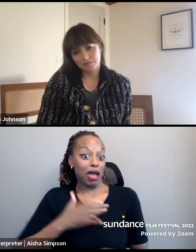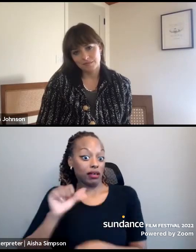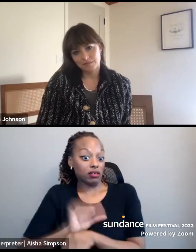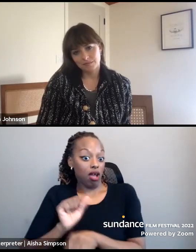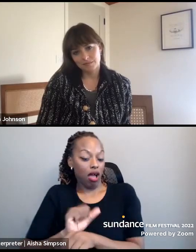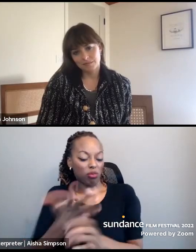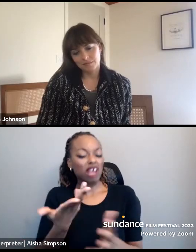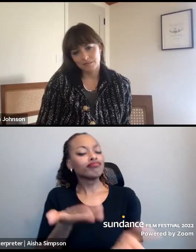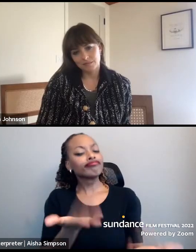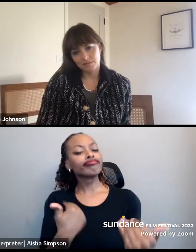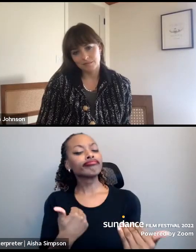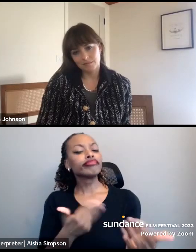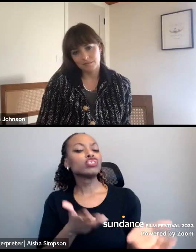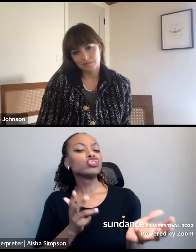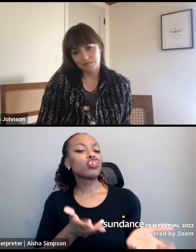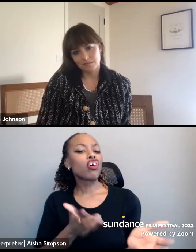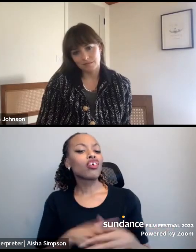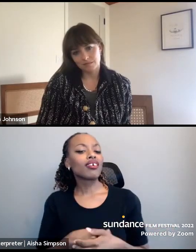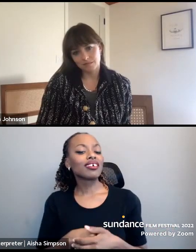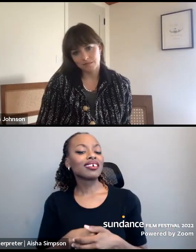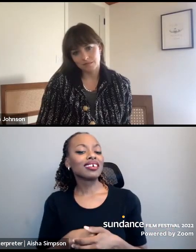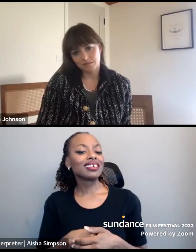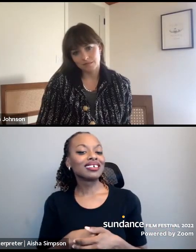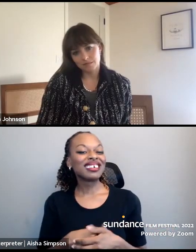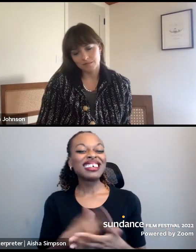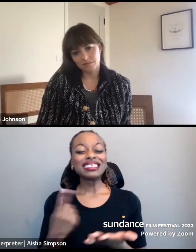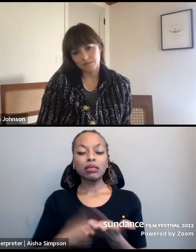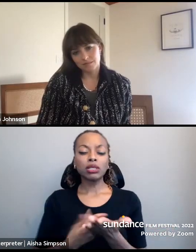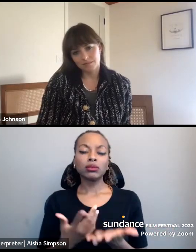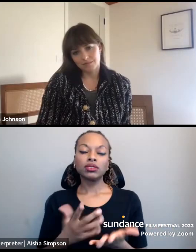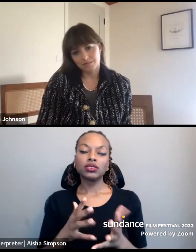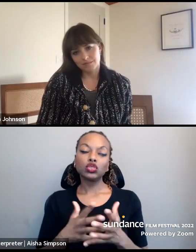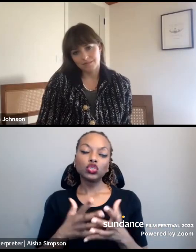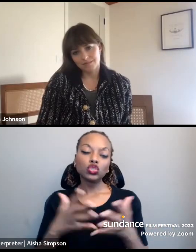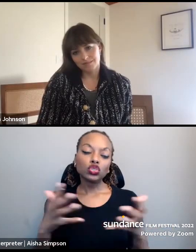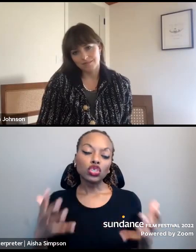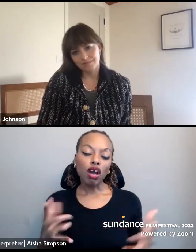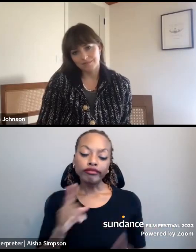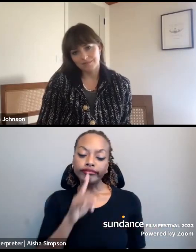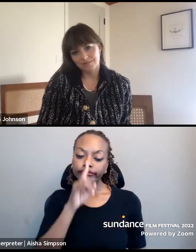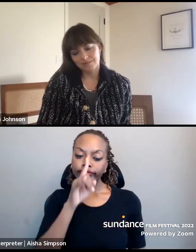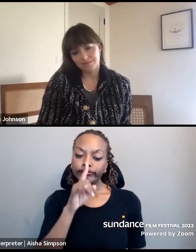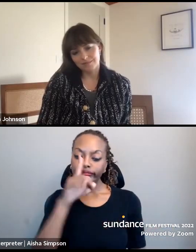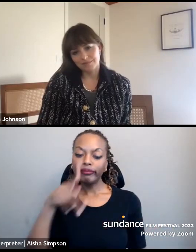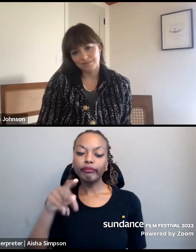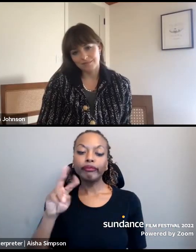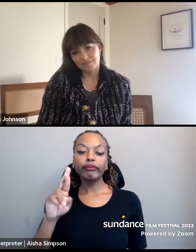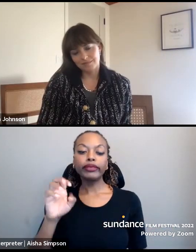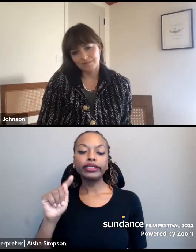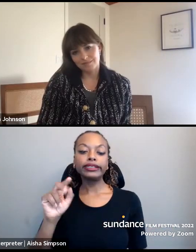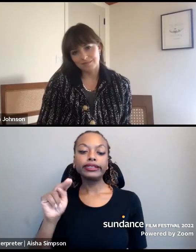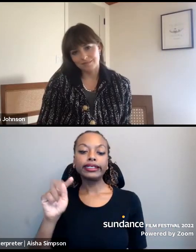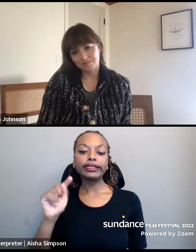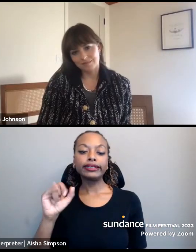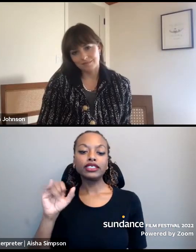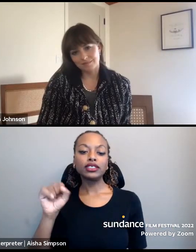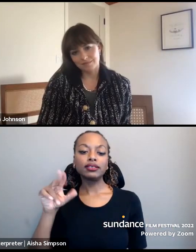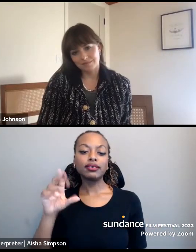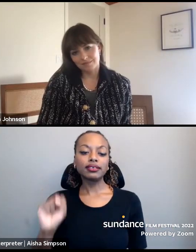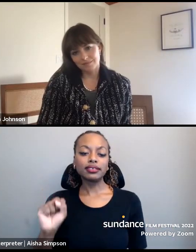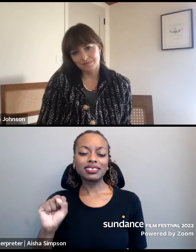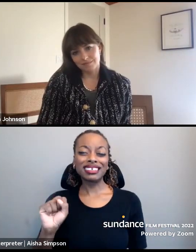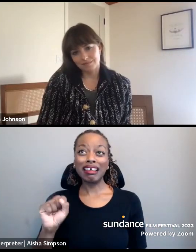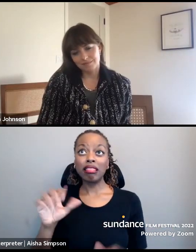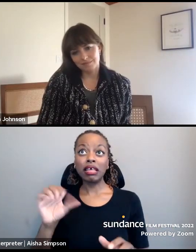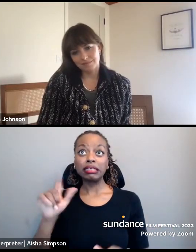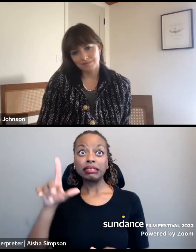what I mean? It can be so pretentious sometimes at, Hollywood events. Like, the sets themselves aren't pretentious.